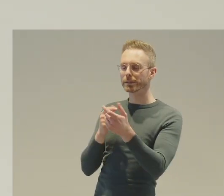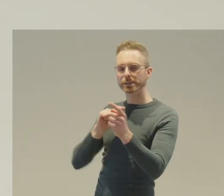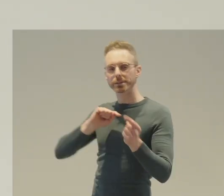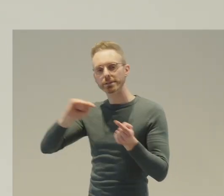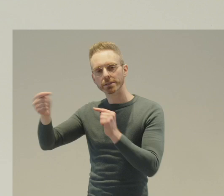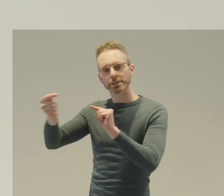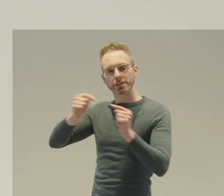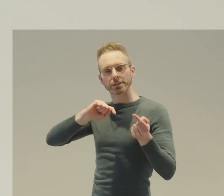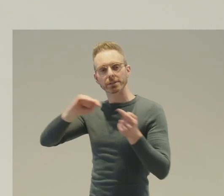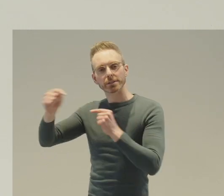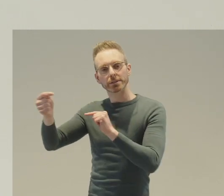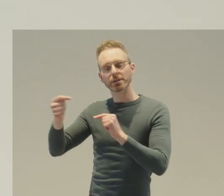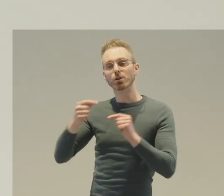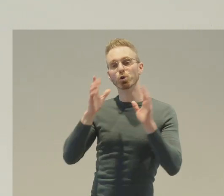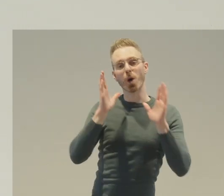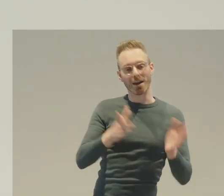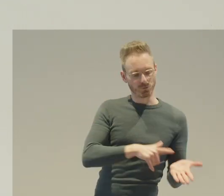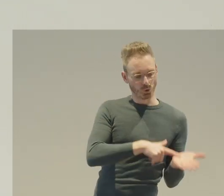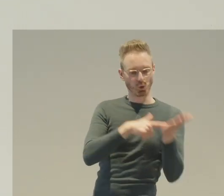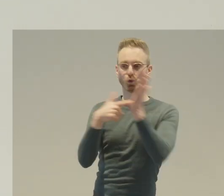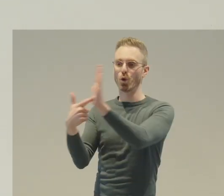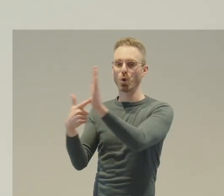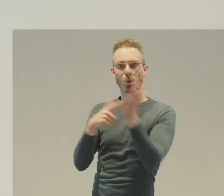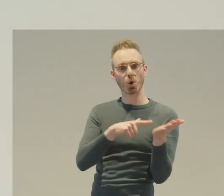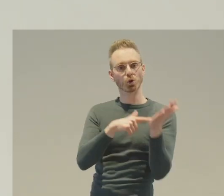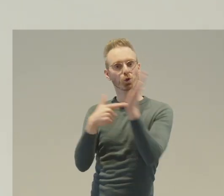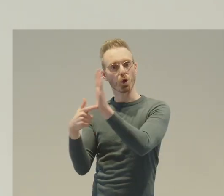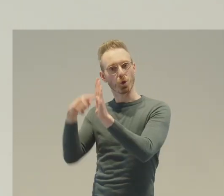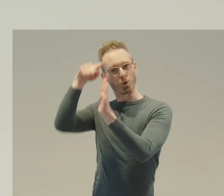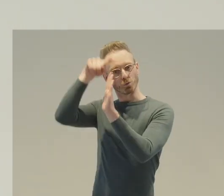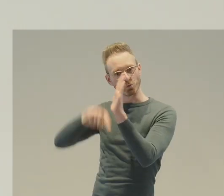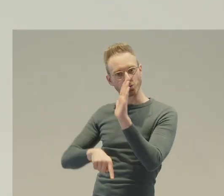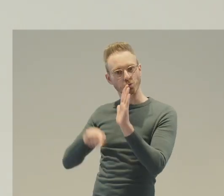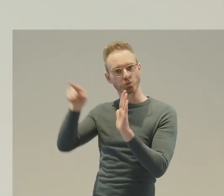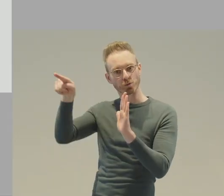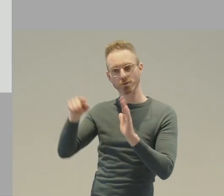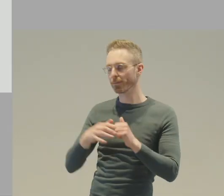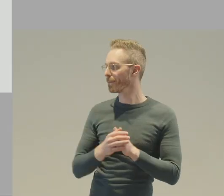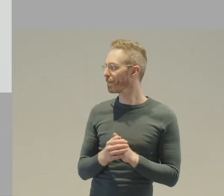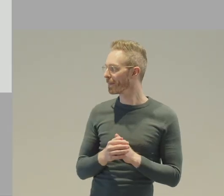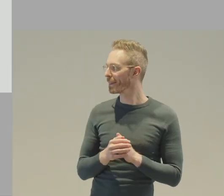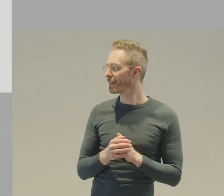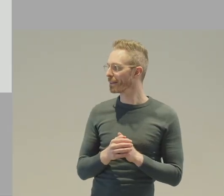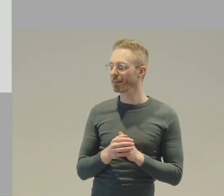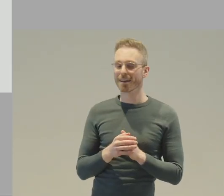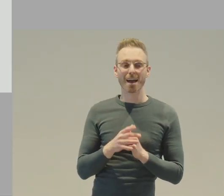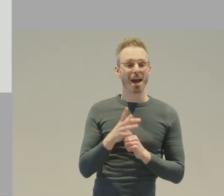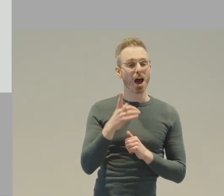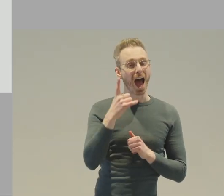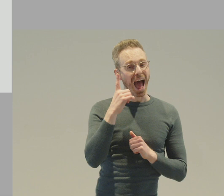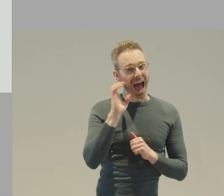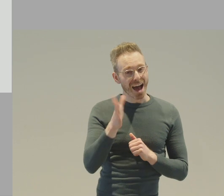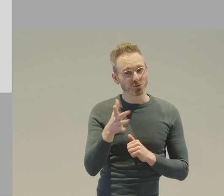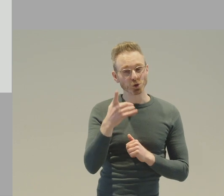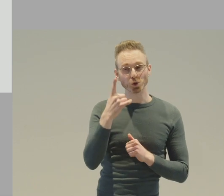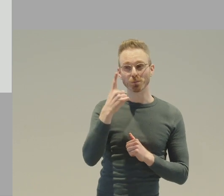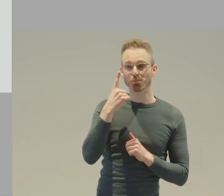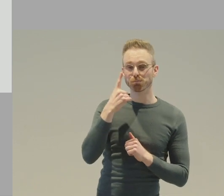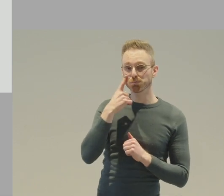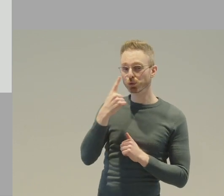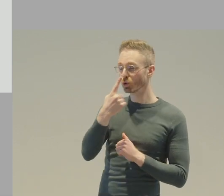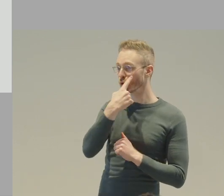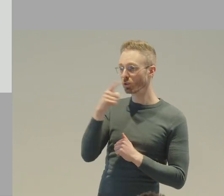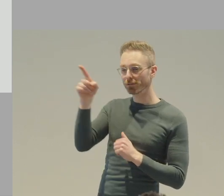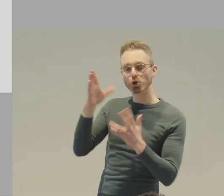So, almost there. Stay with me. In order to prove to Access to Work what type